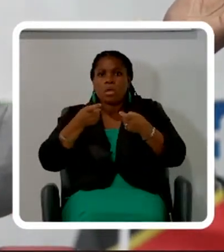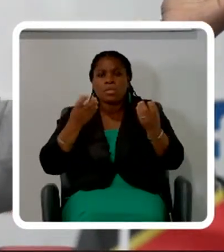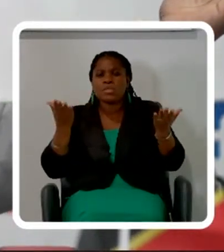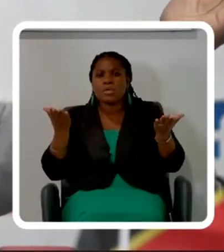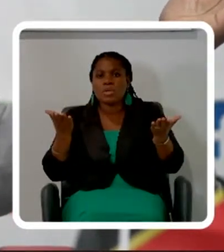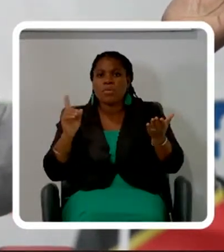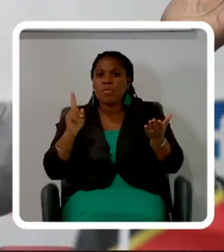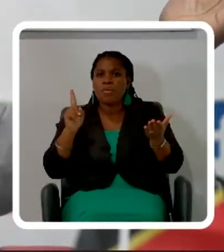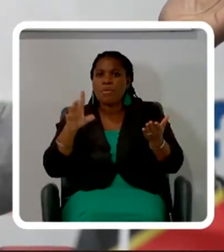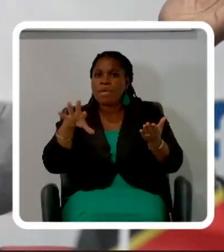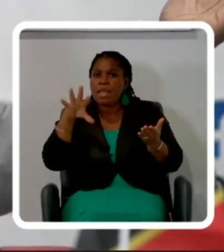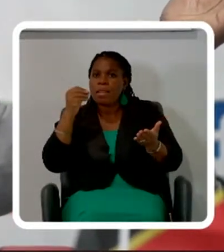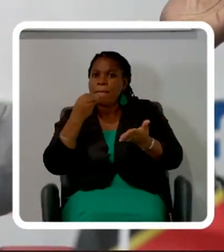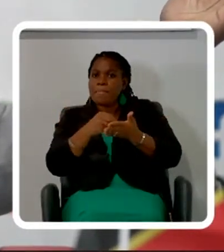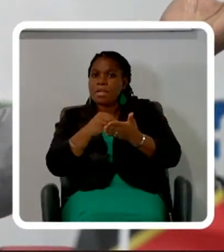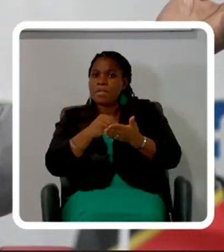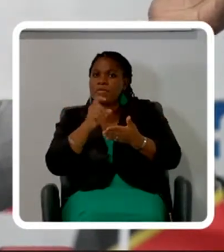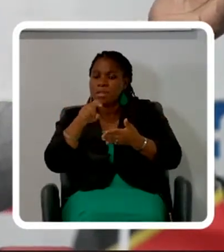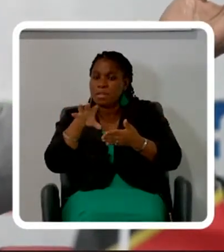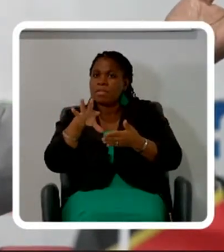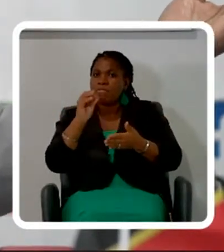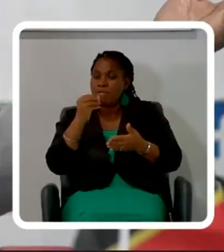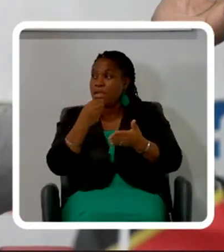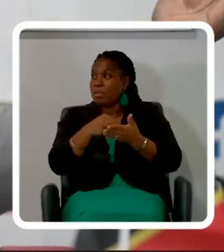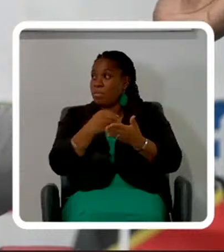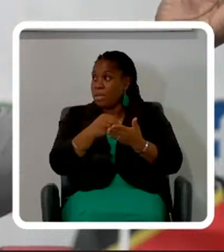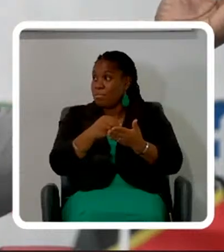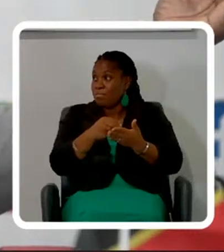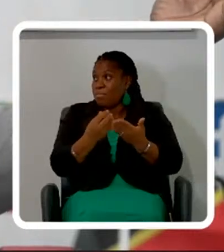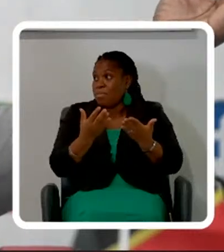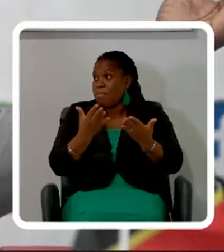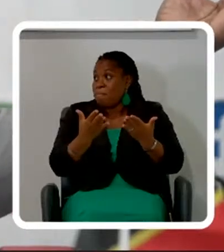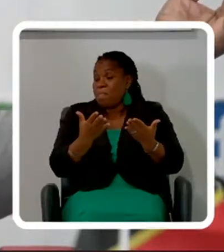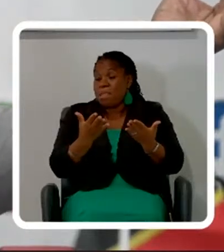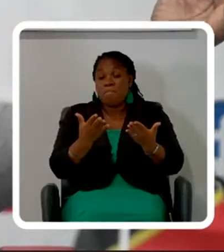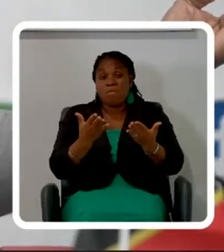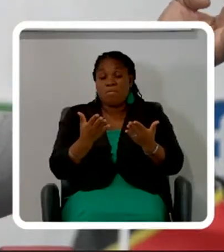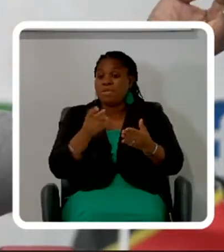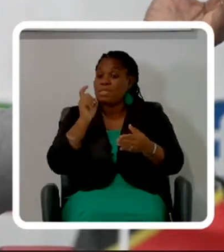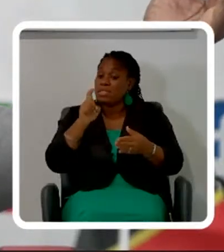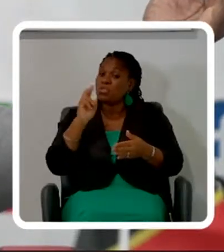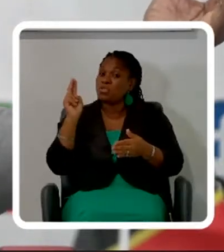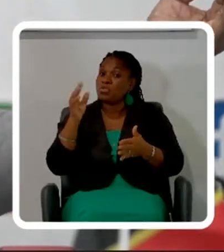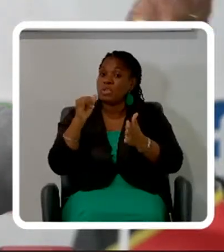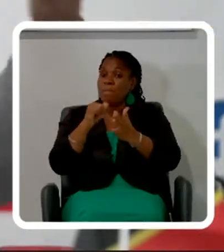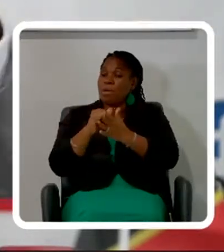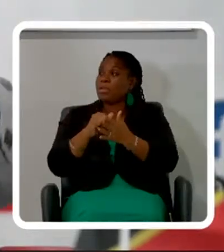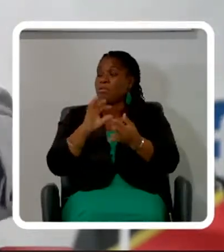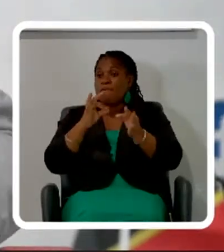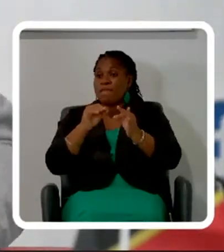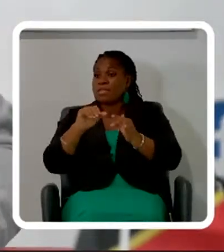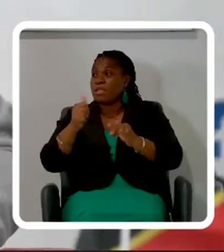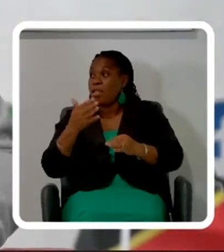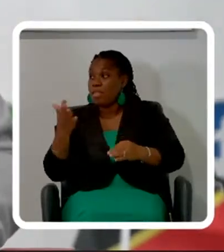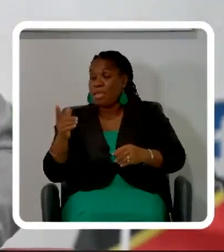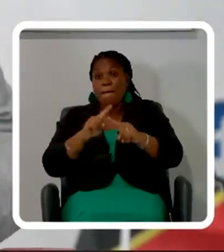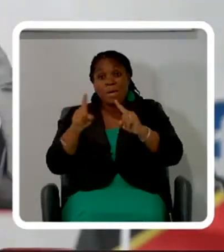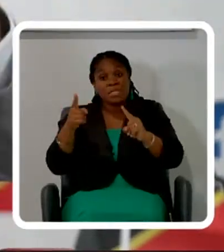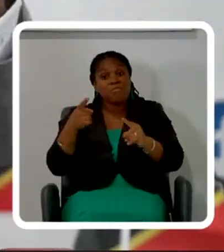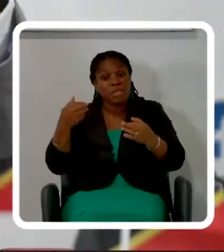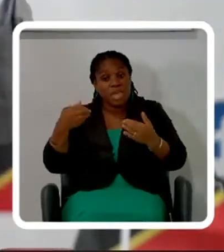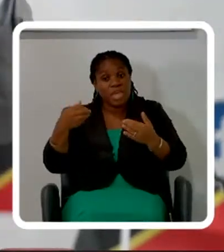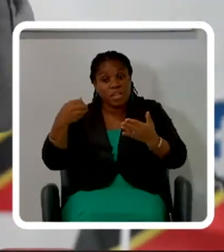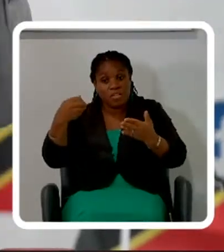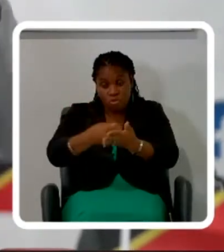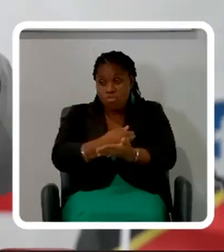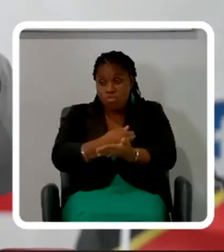to find the money to keep the lights on, which would sacrifice fixing a lot of other things or doing a lot of other things. But if we get renewable energy, well,